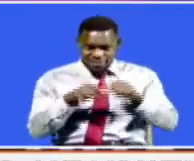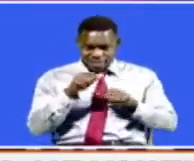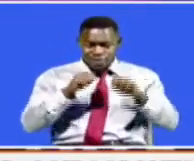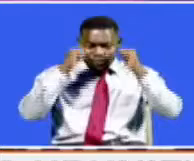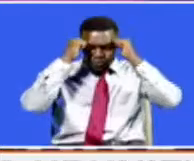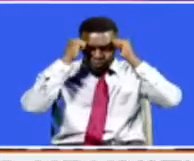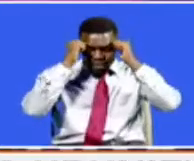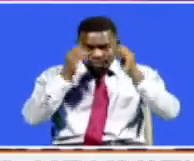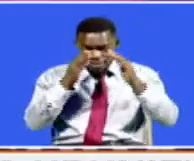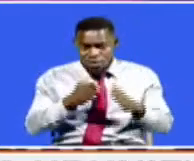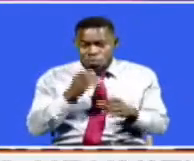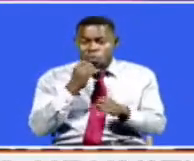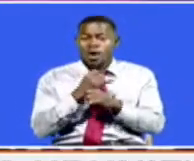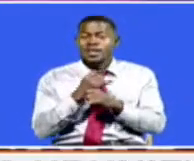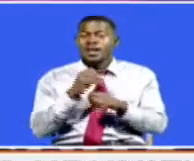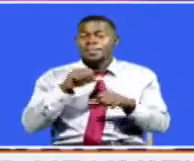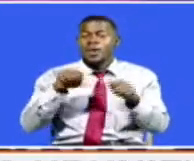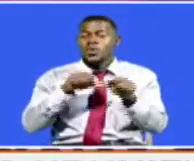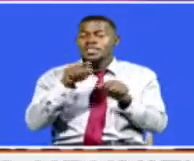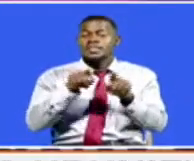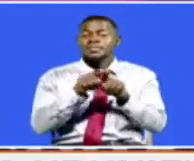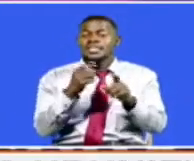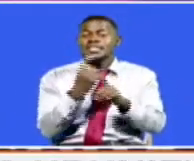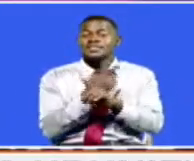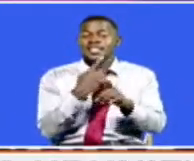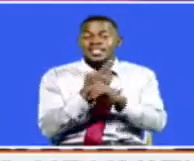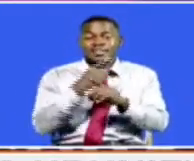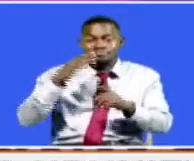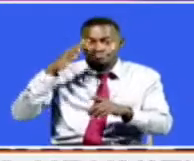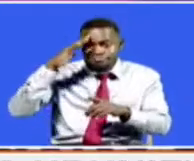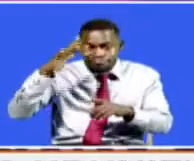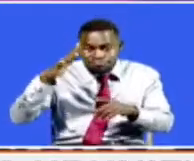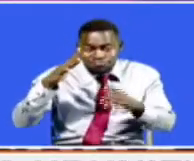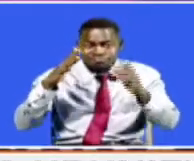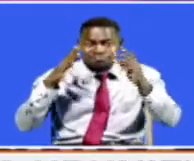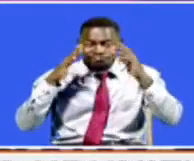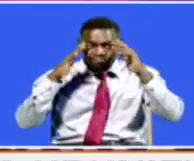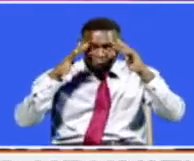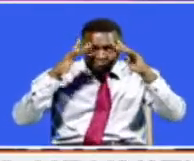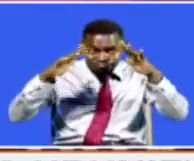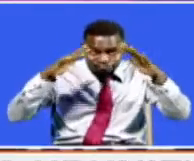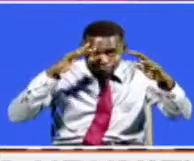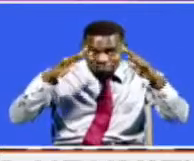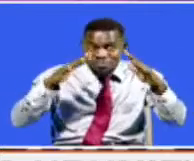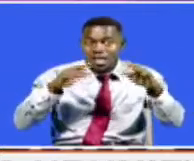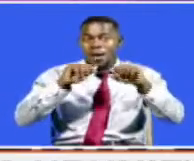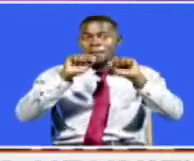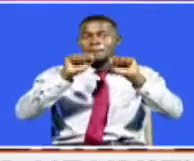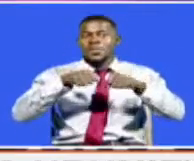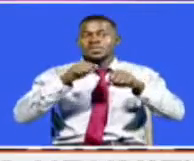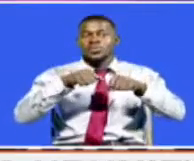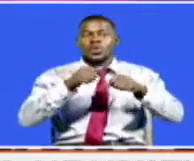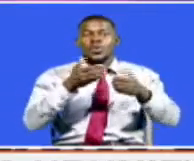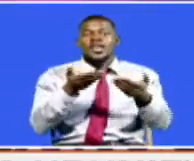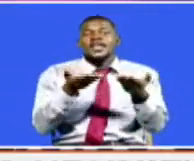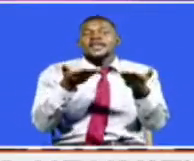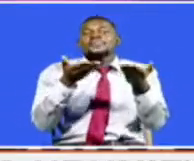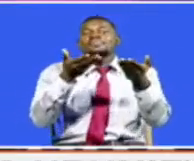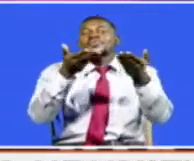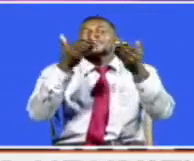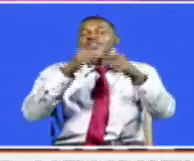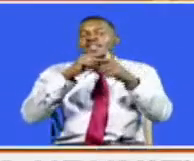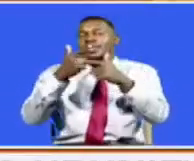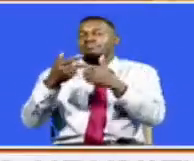doing and innovation, we can be able to get Kirdi to be able to take it to the next level of